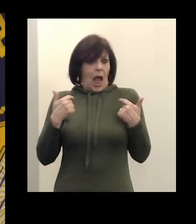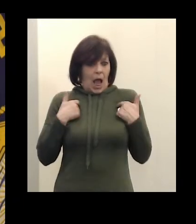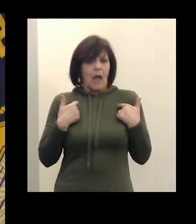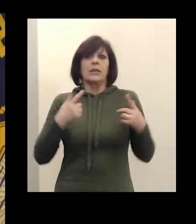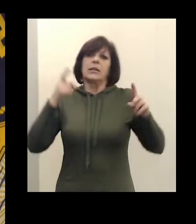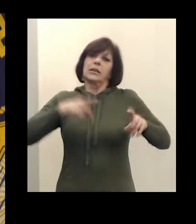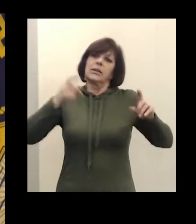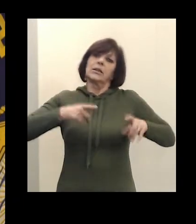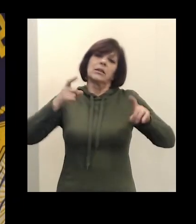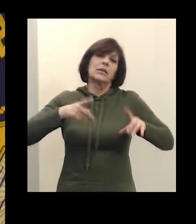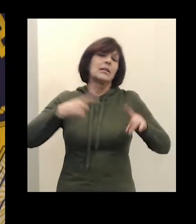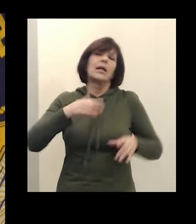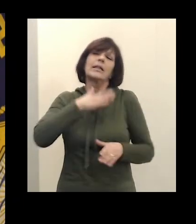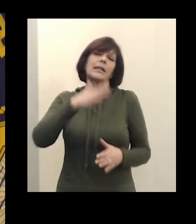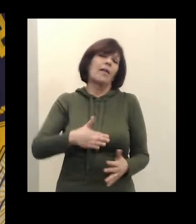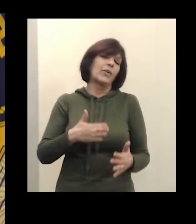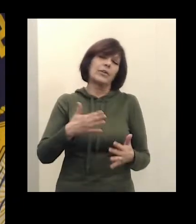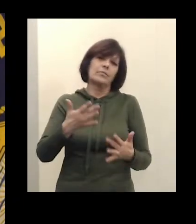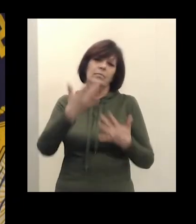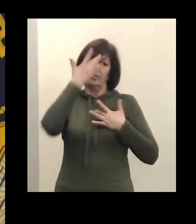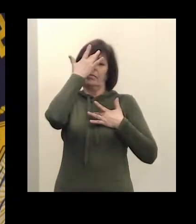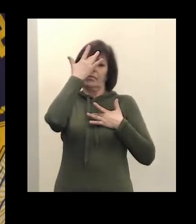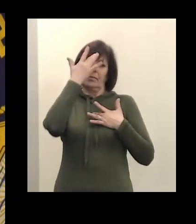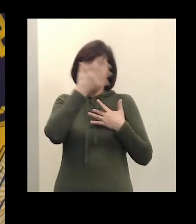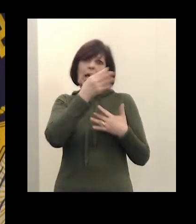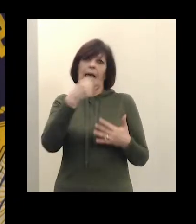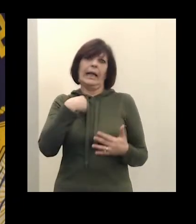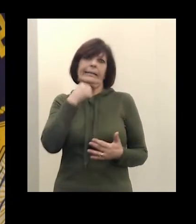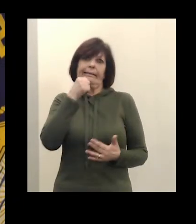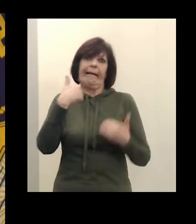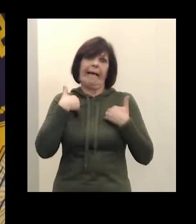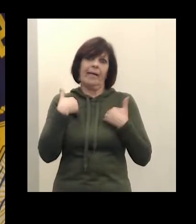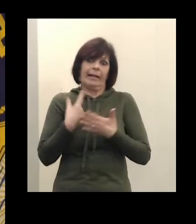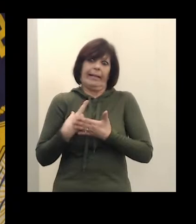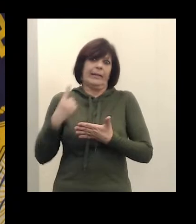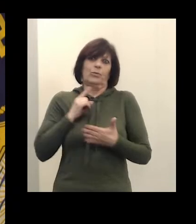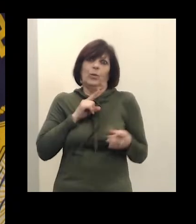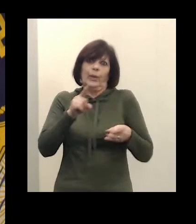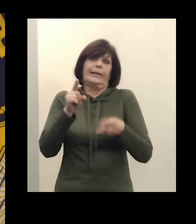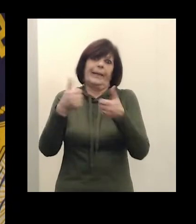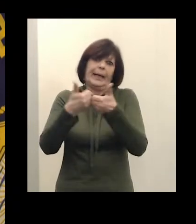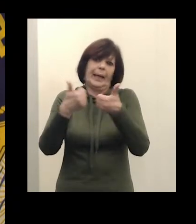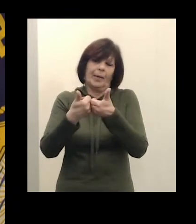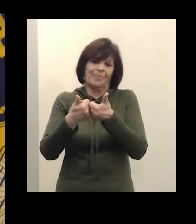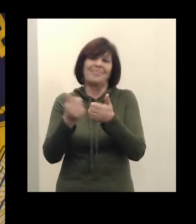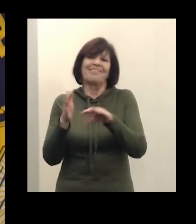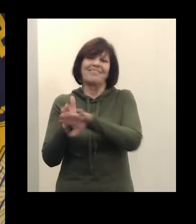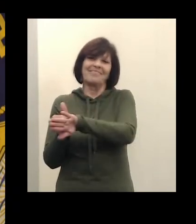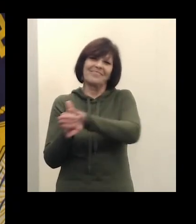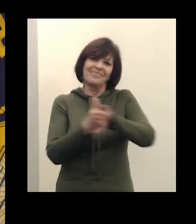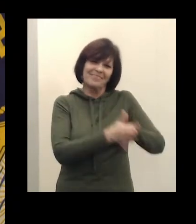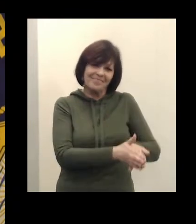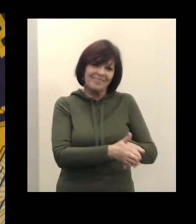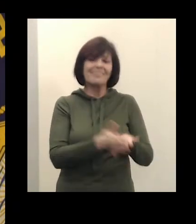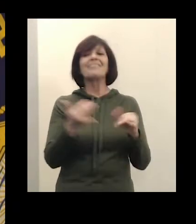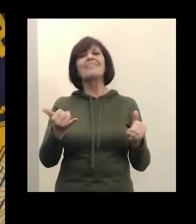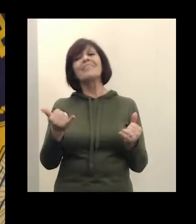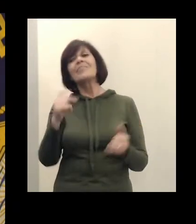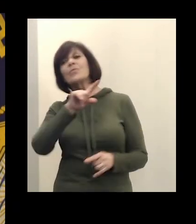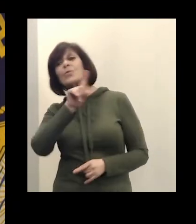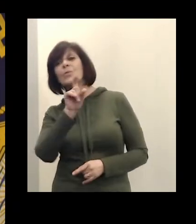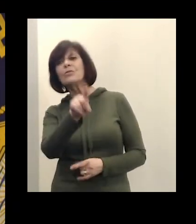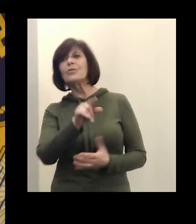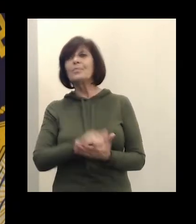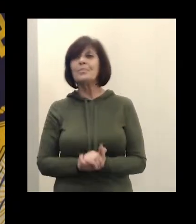had COVID, and I certainly haven't had it in the past week. So with that, we'll open it up to the media, and we'll start with the Buffalo